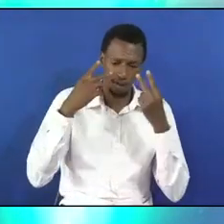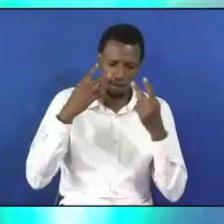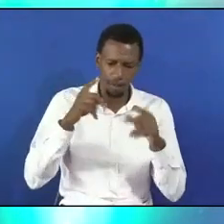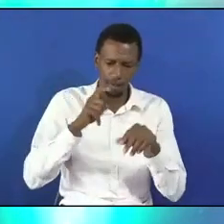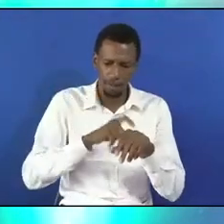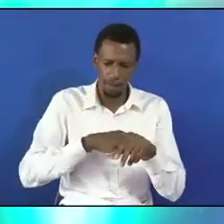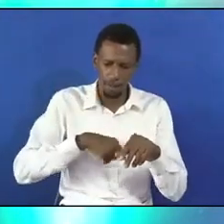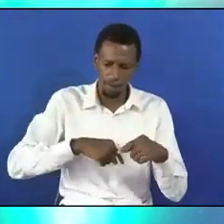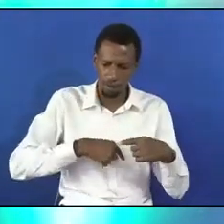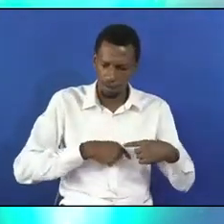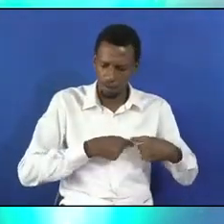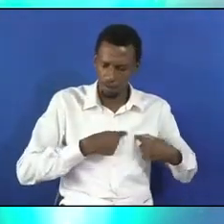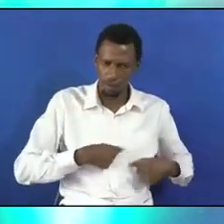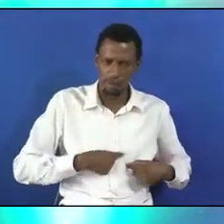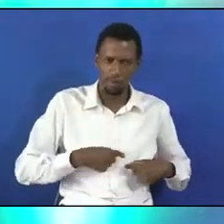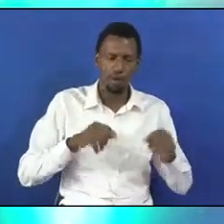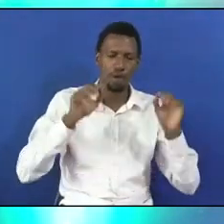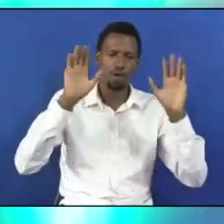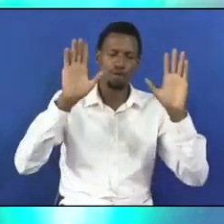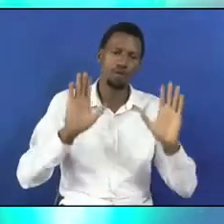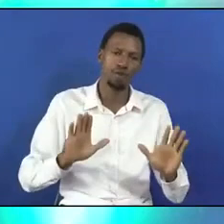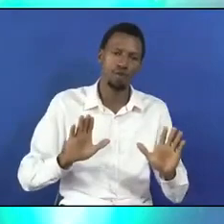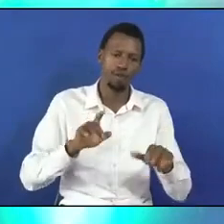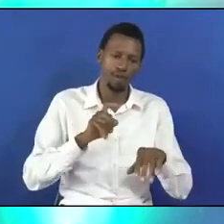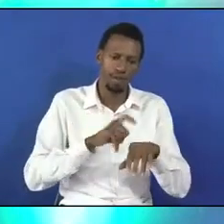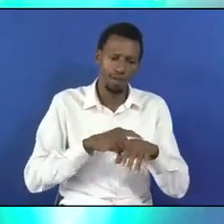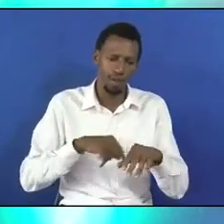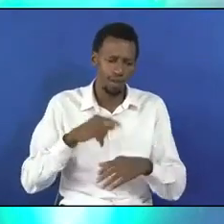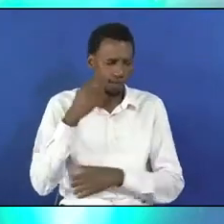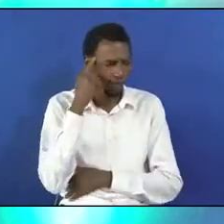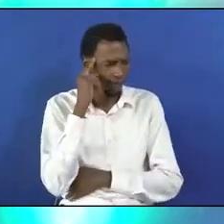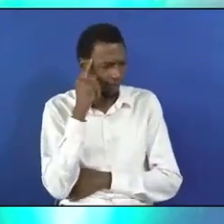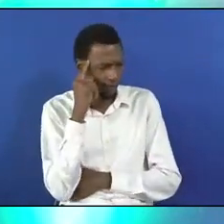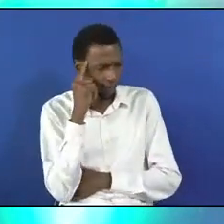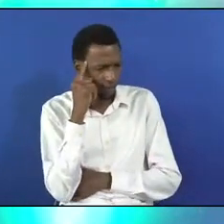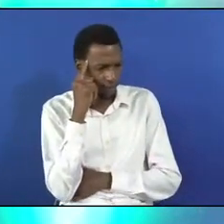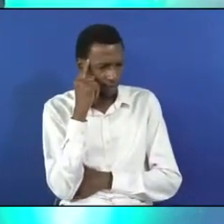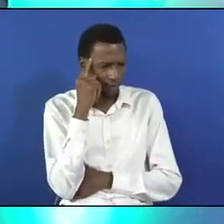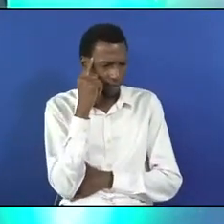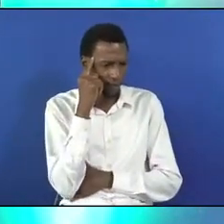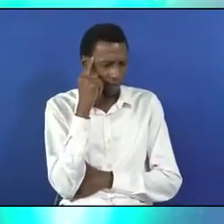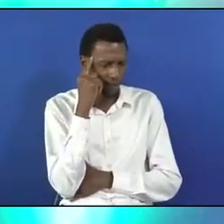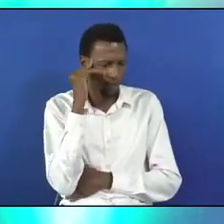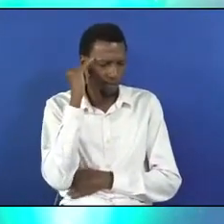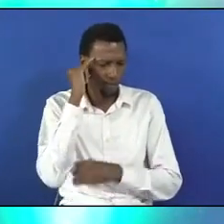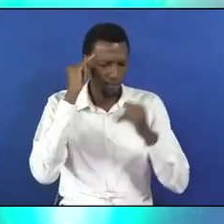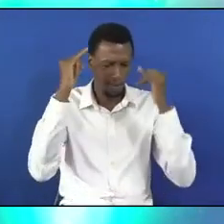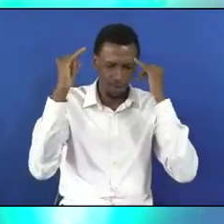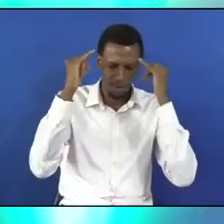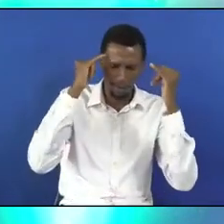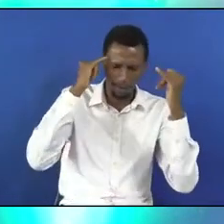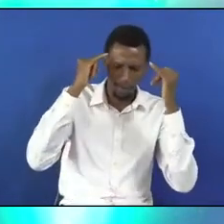sees in our thinking, in our meditation matters.